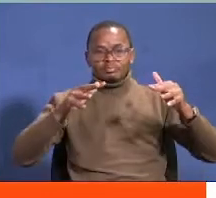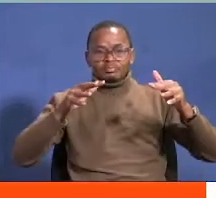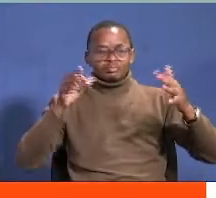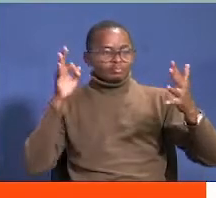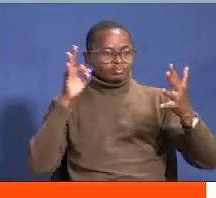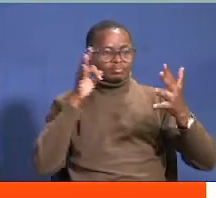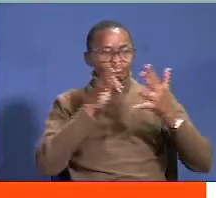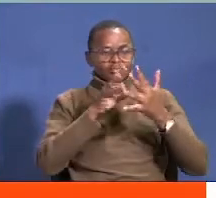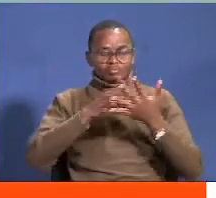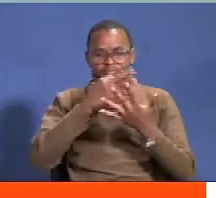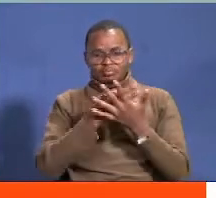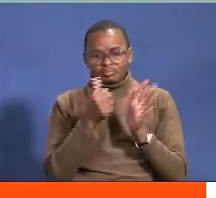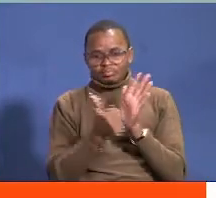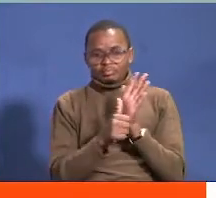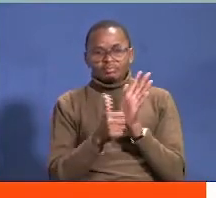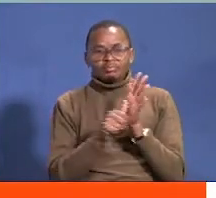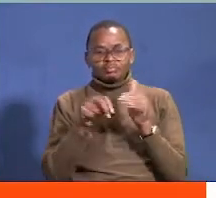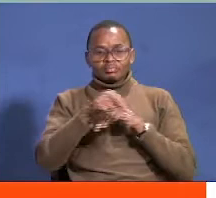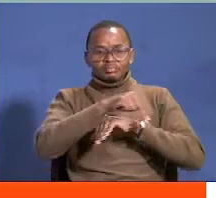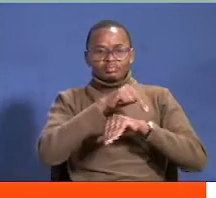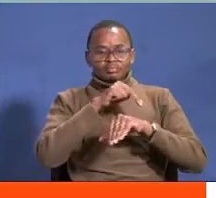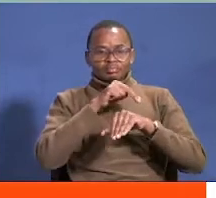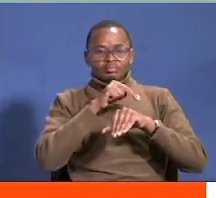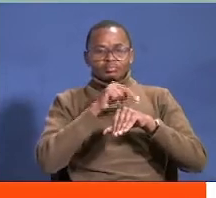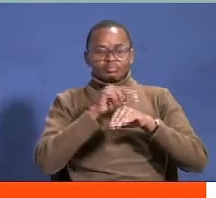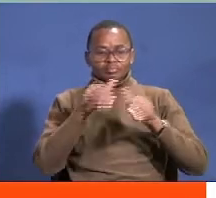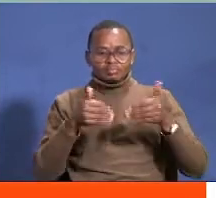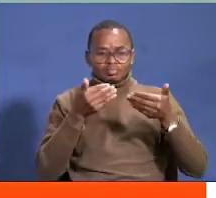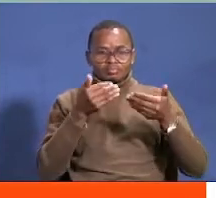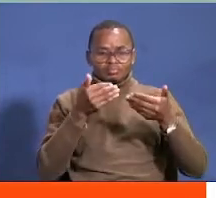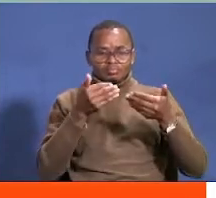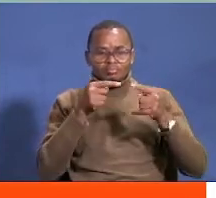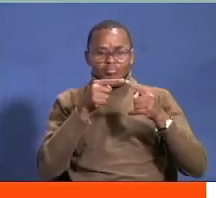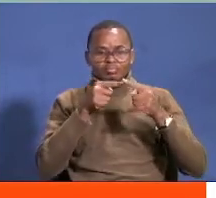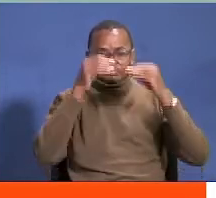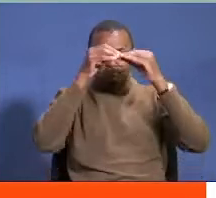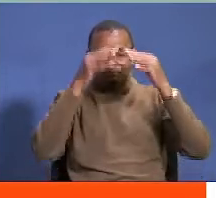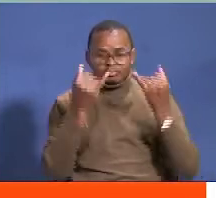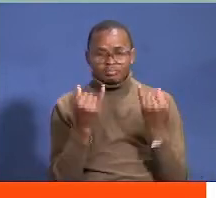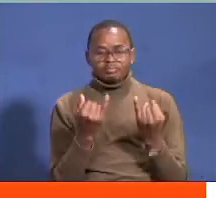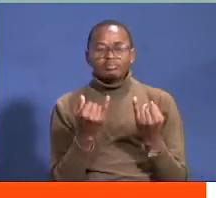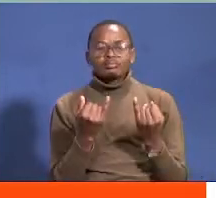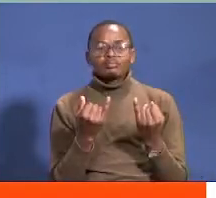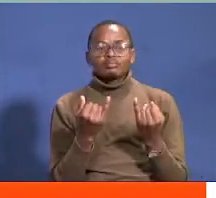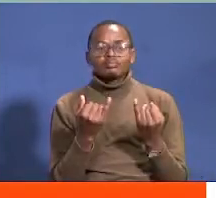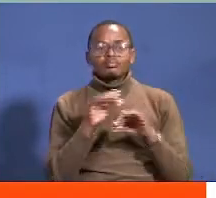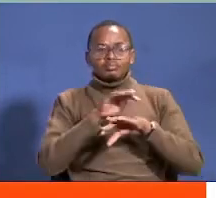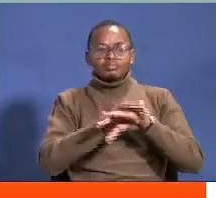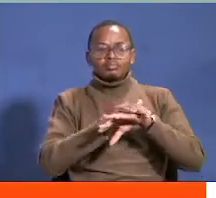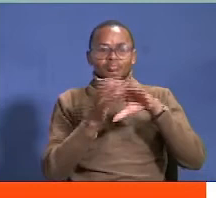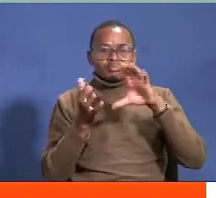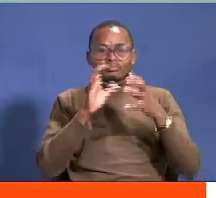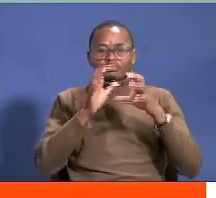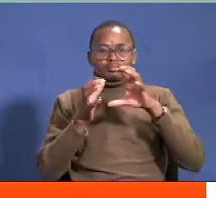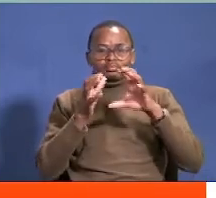facing financial problems of the national government remitting funds to the devolved units. Now, on this